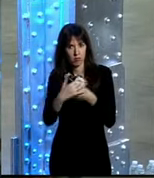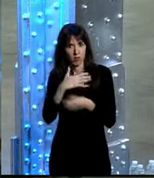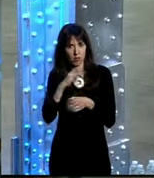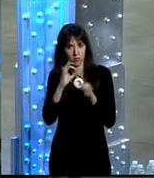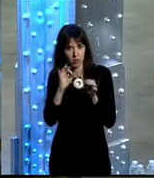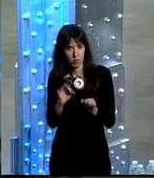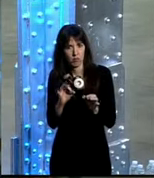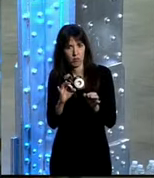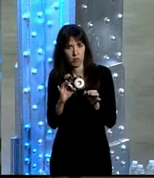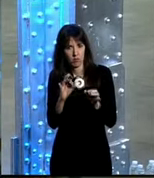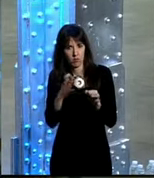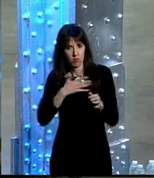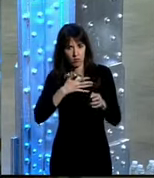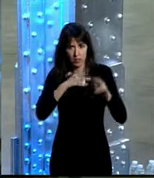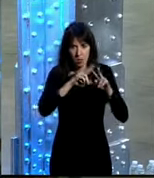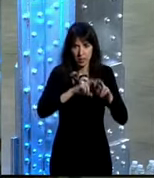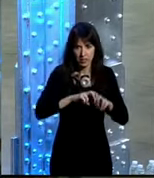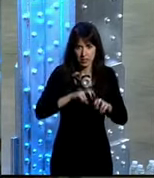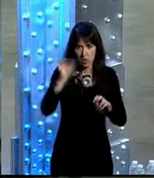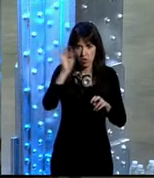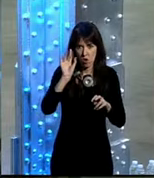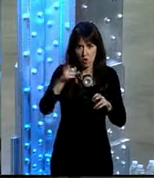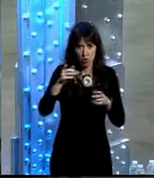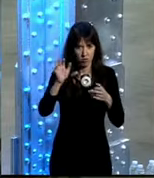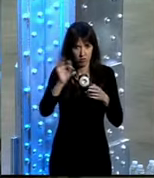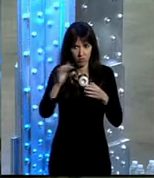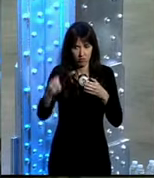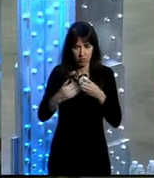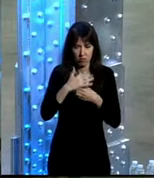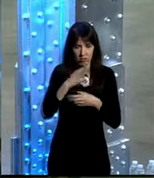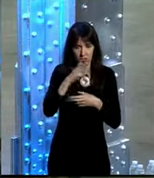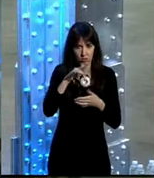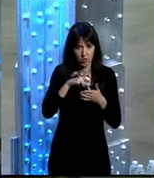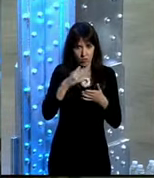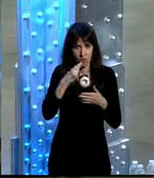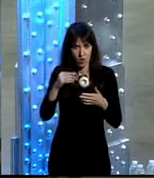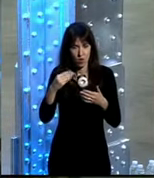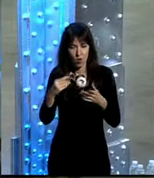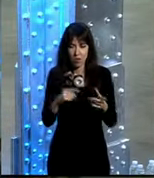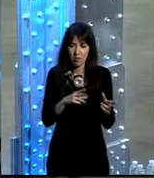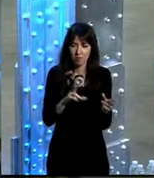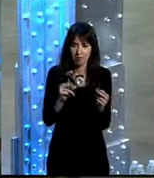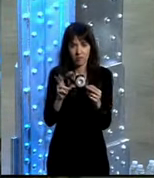of artificial intelligence, was saying how important Susie Clark was in his work.